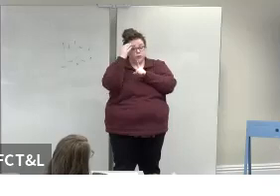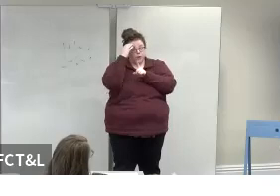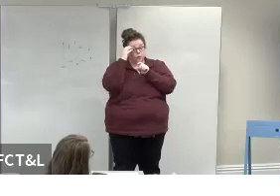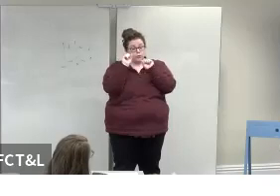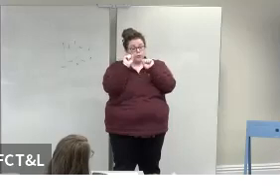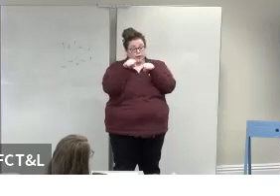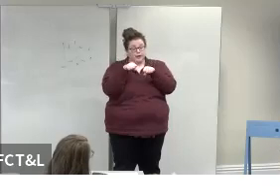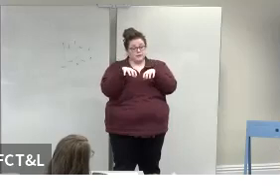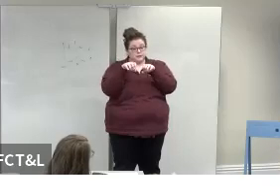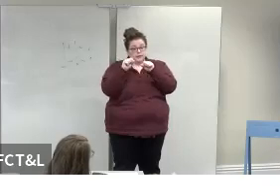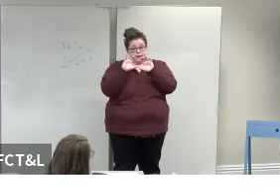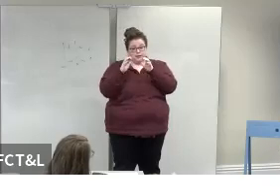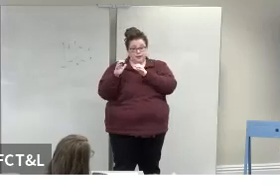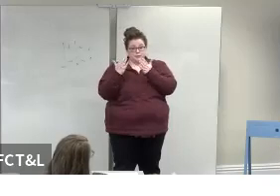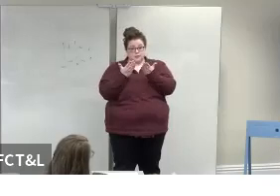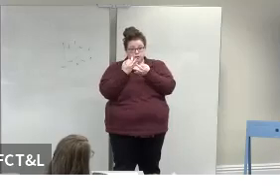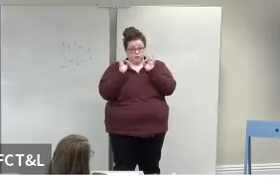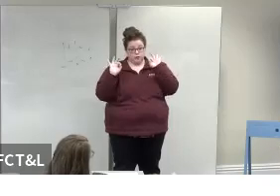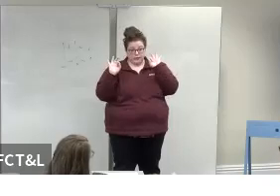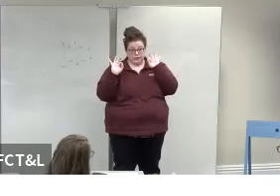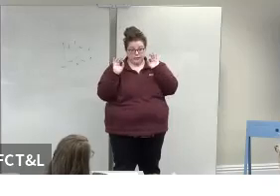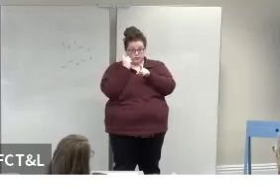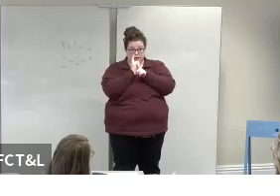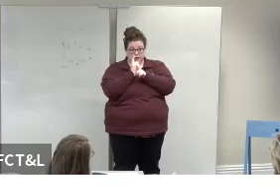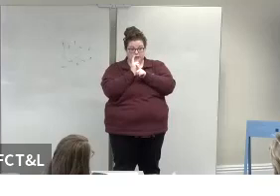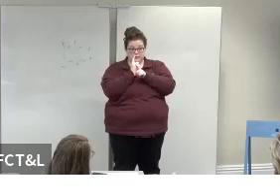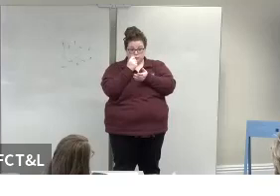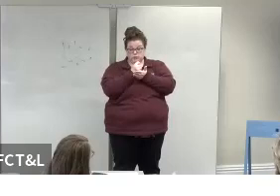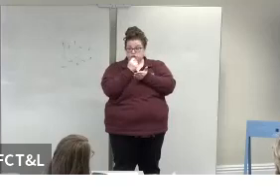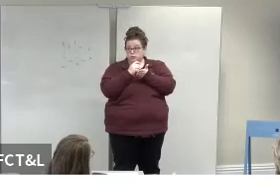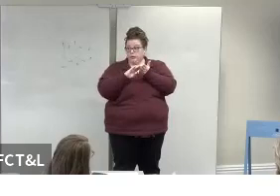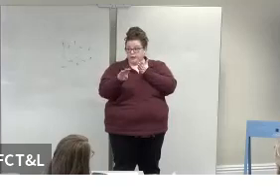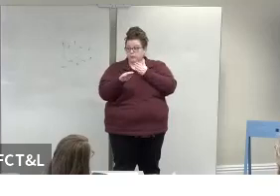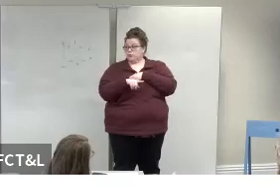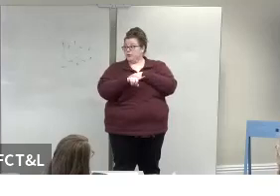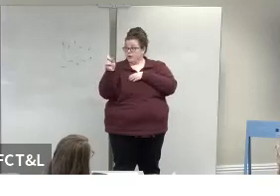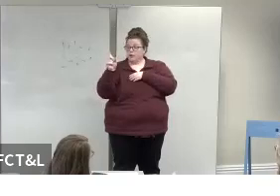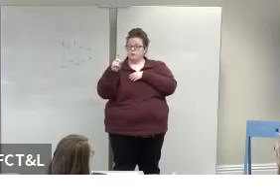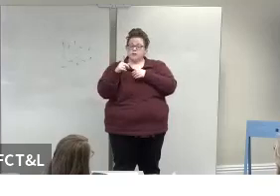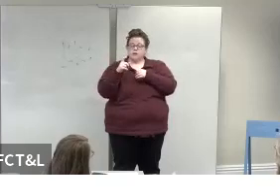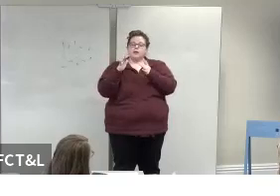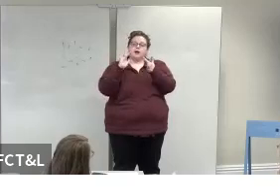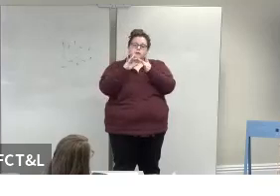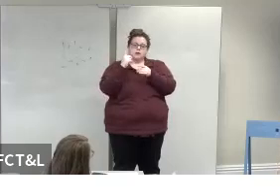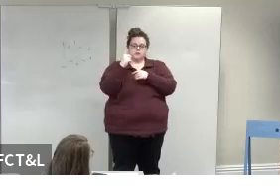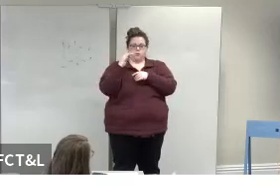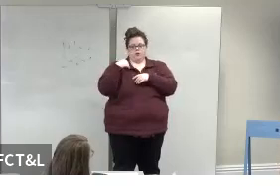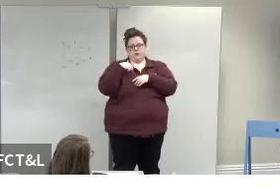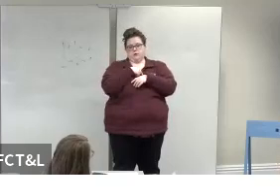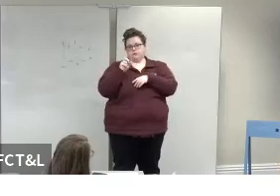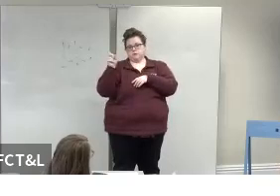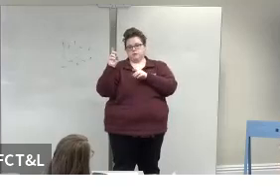Yes. Well, as you know, you can take classes here for free, right? You have your tuition